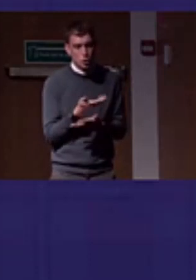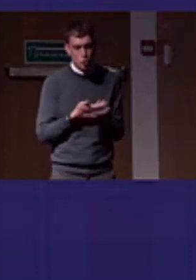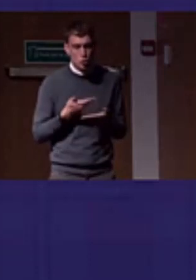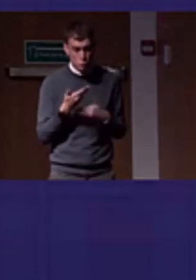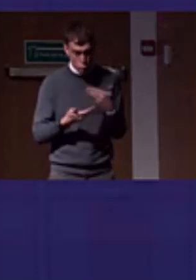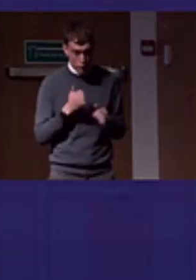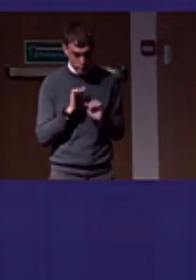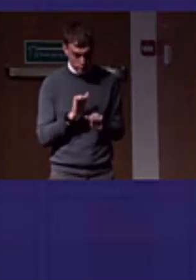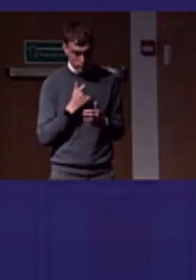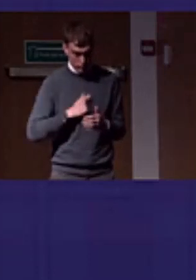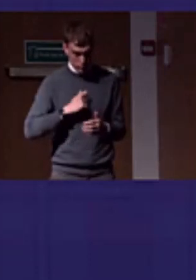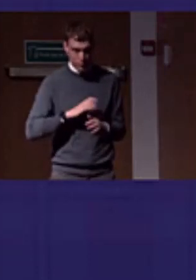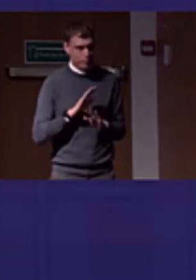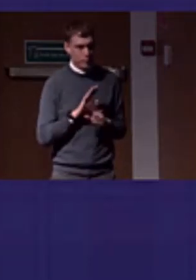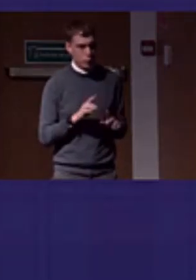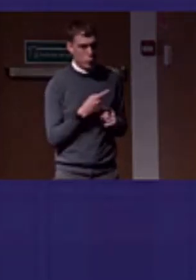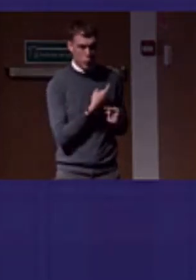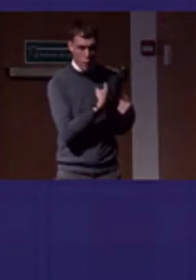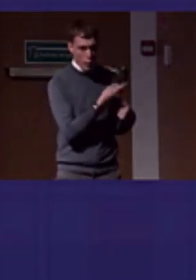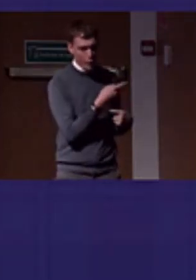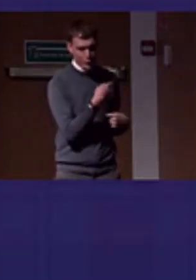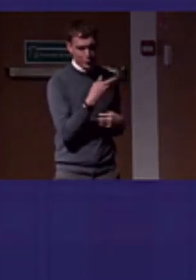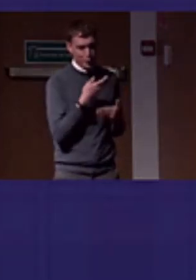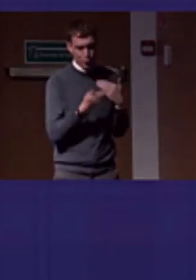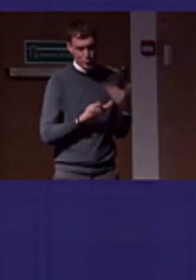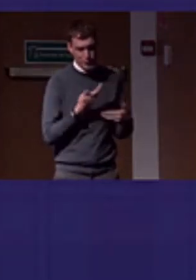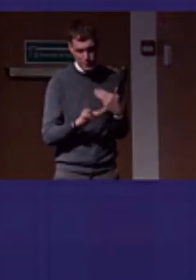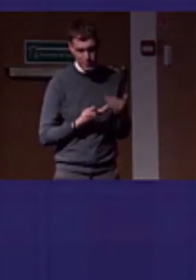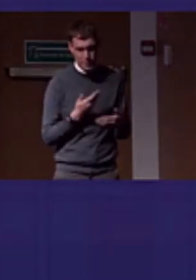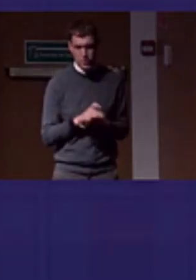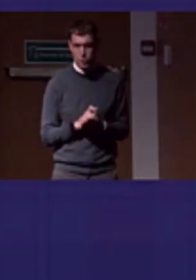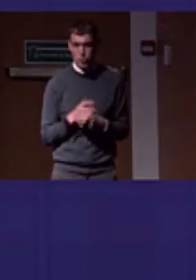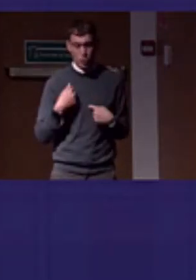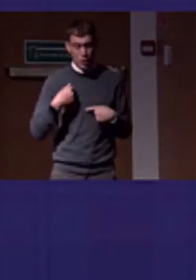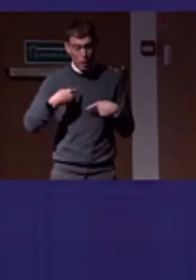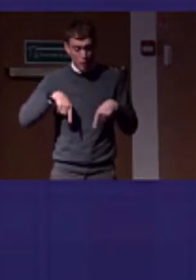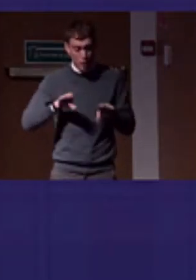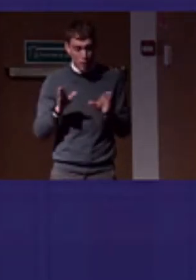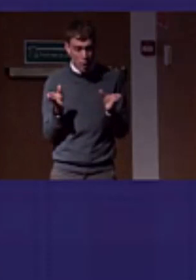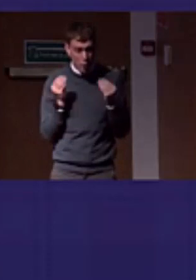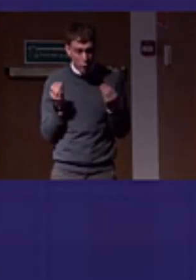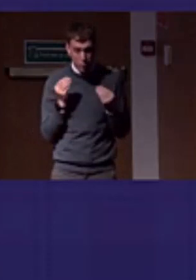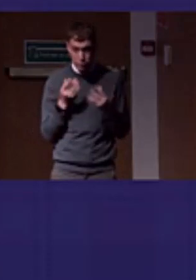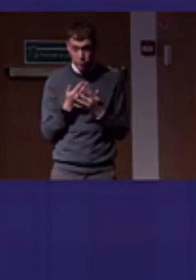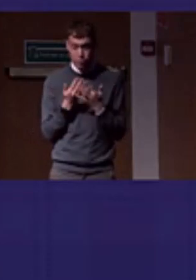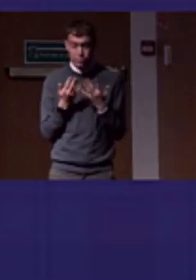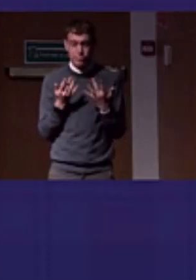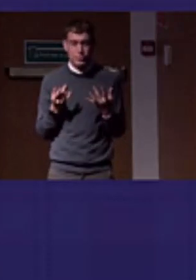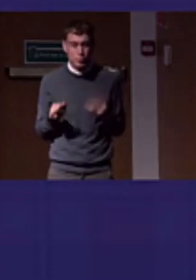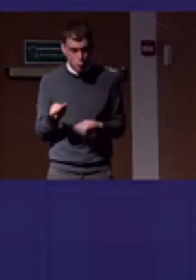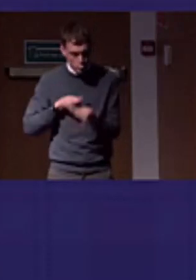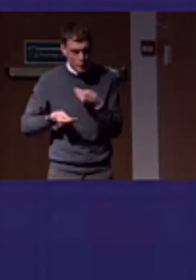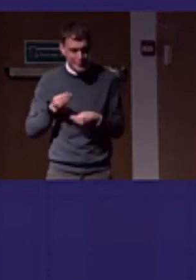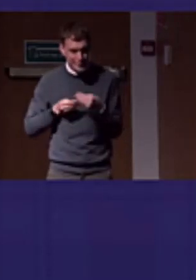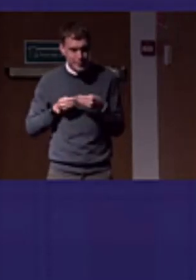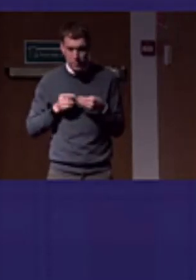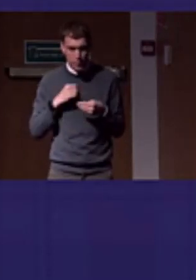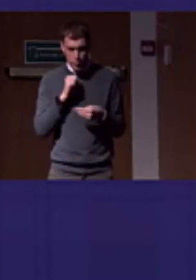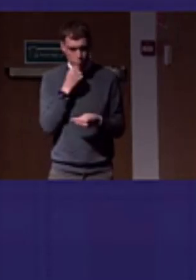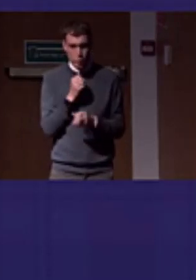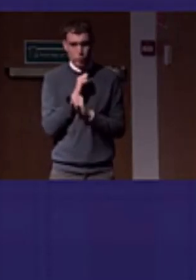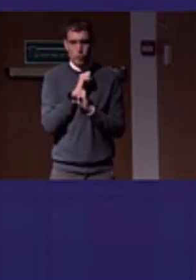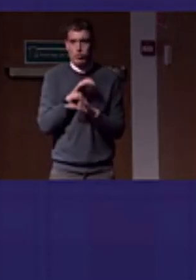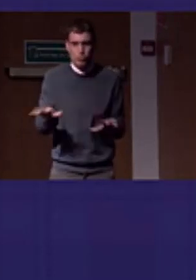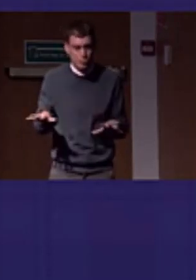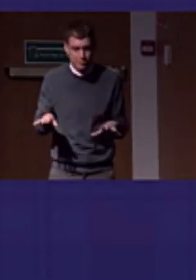story. I've heard a lot of really great mental health stories this weekend. I will not share a single one of them. Even though they're on the public medium